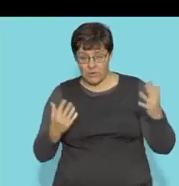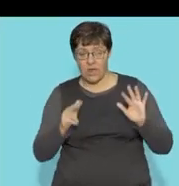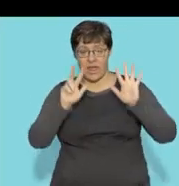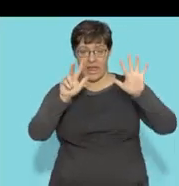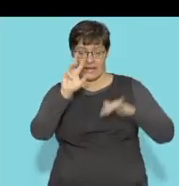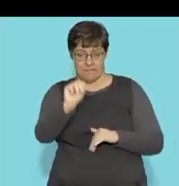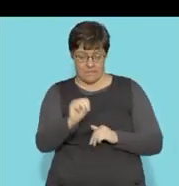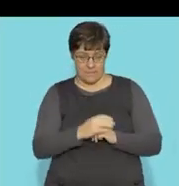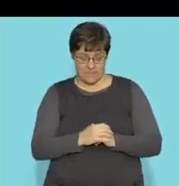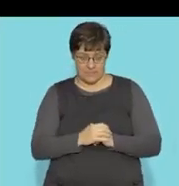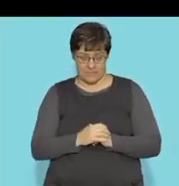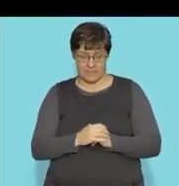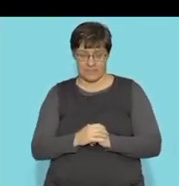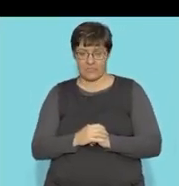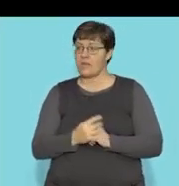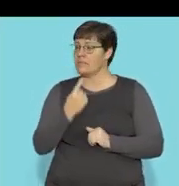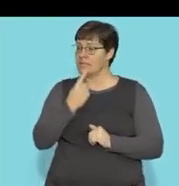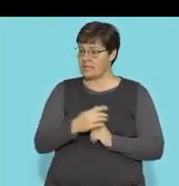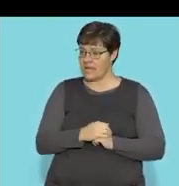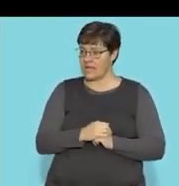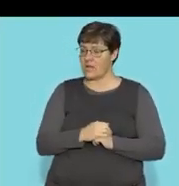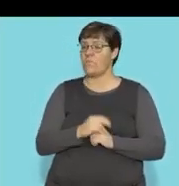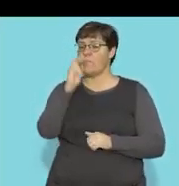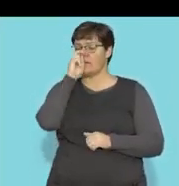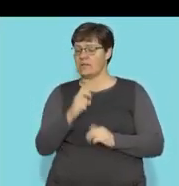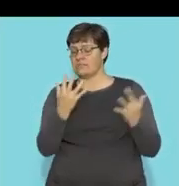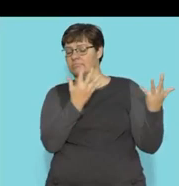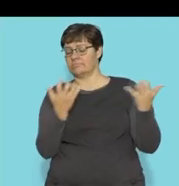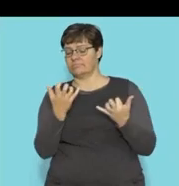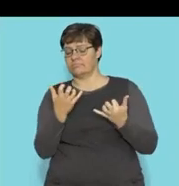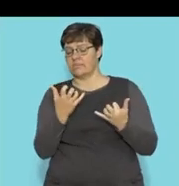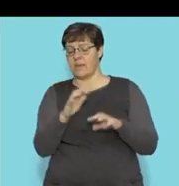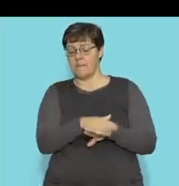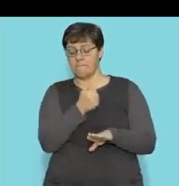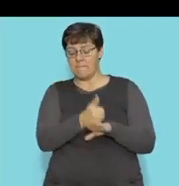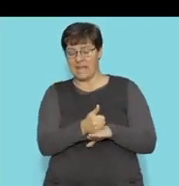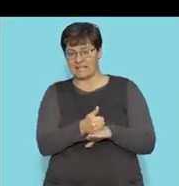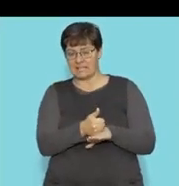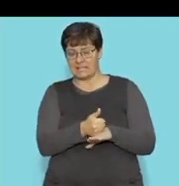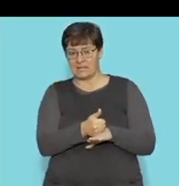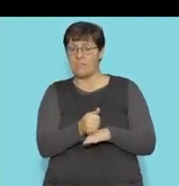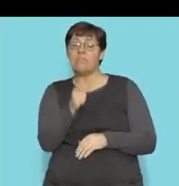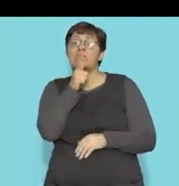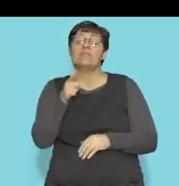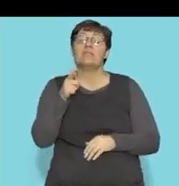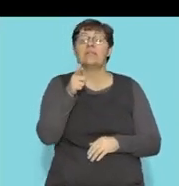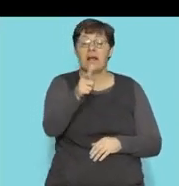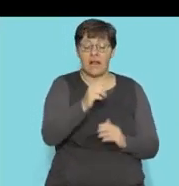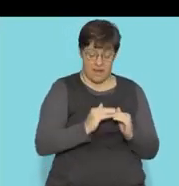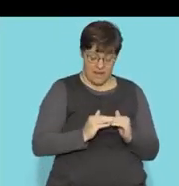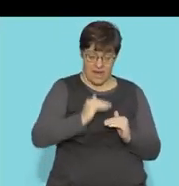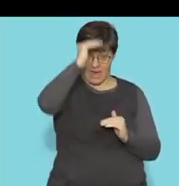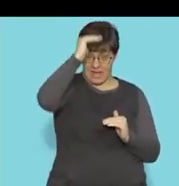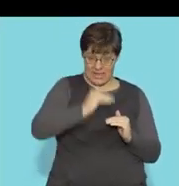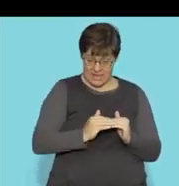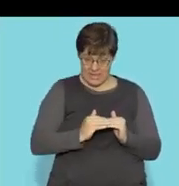8 meters. So they're essentially saying, we need to figure out what the area of this base is if I tell you that the